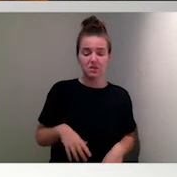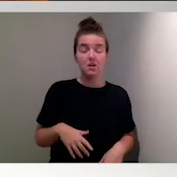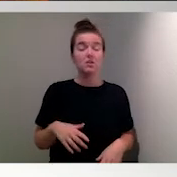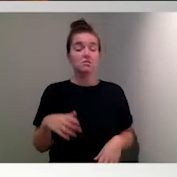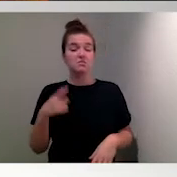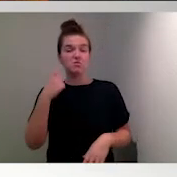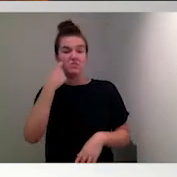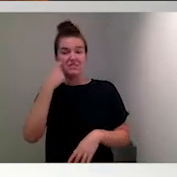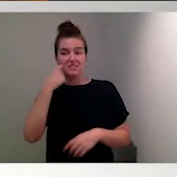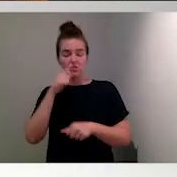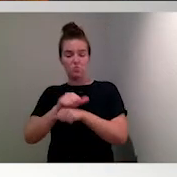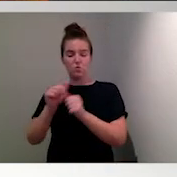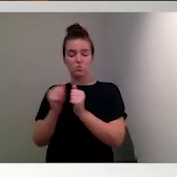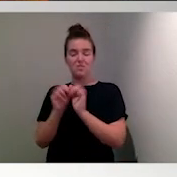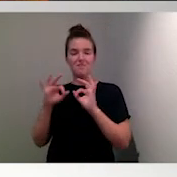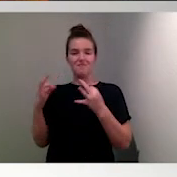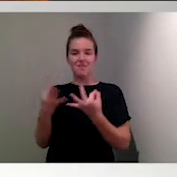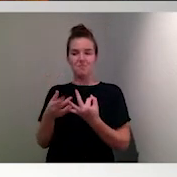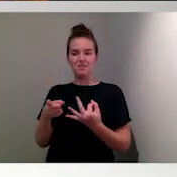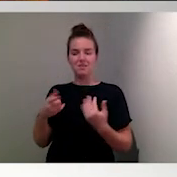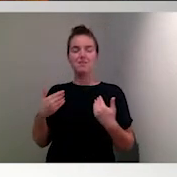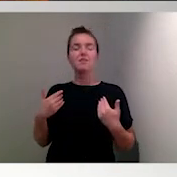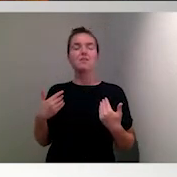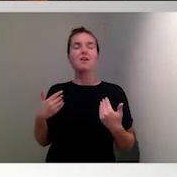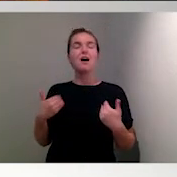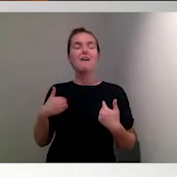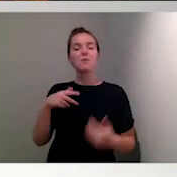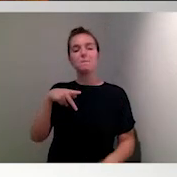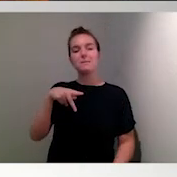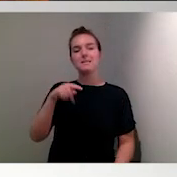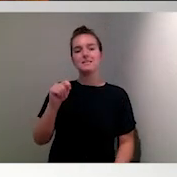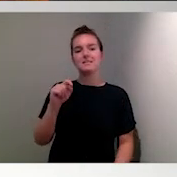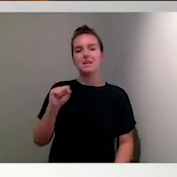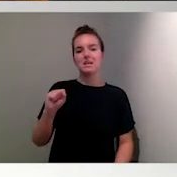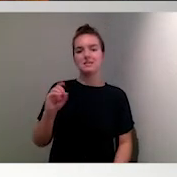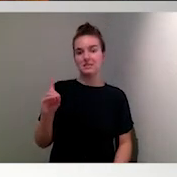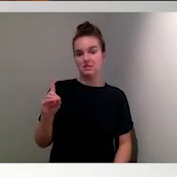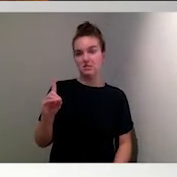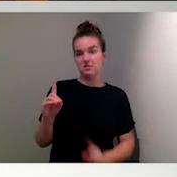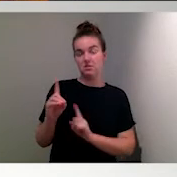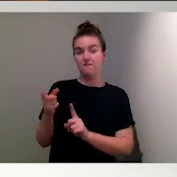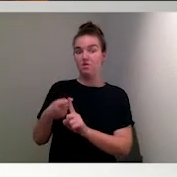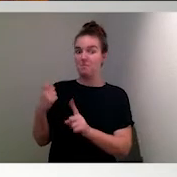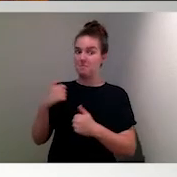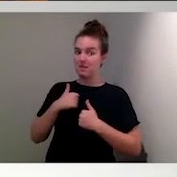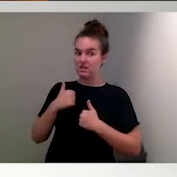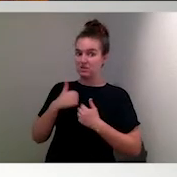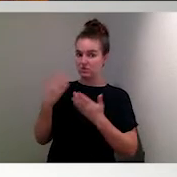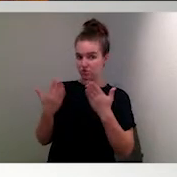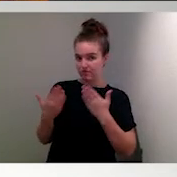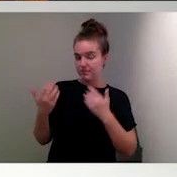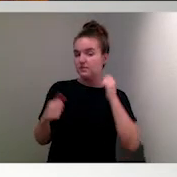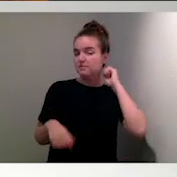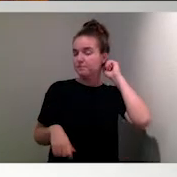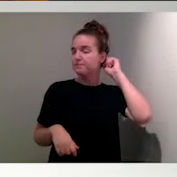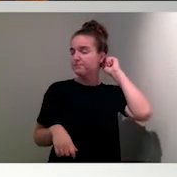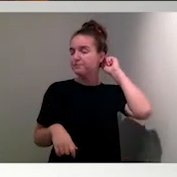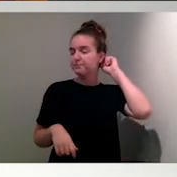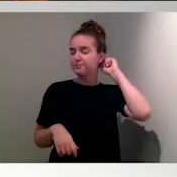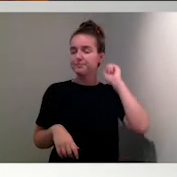PTSD pretty badly from all of his military service and some sudden onset medical